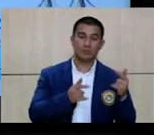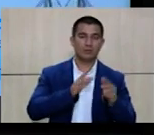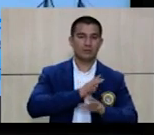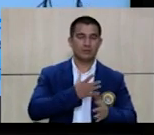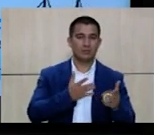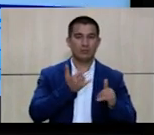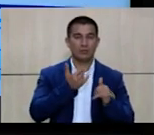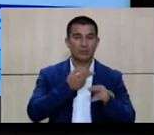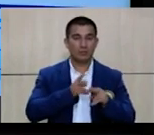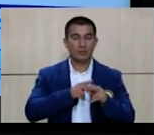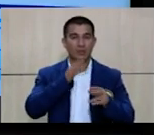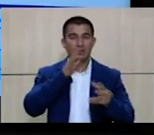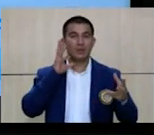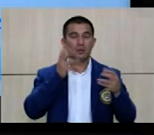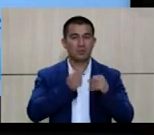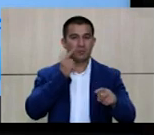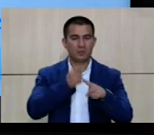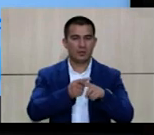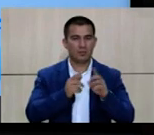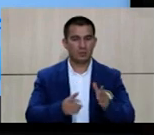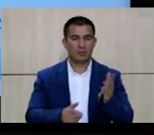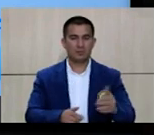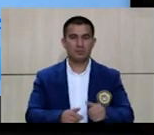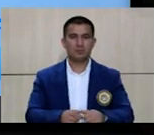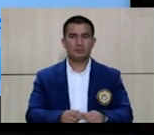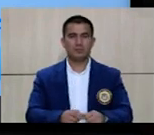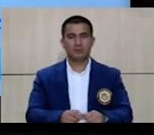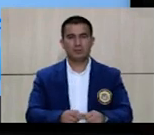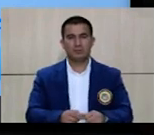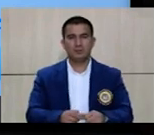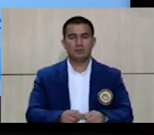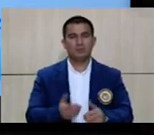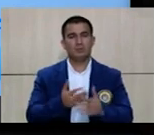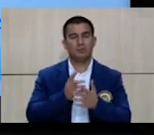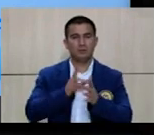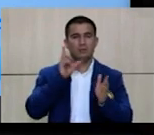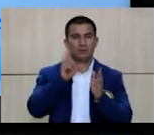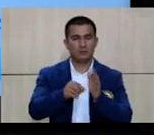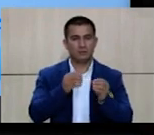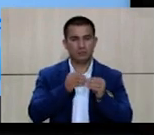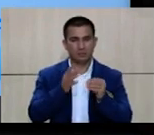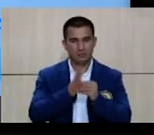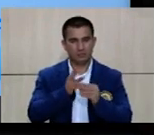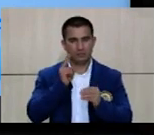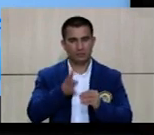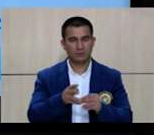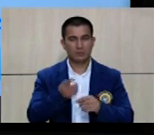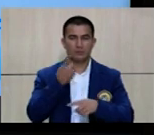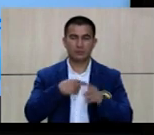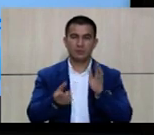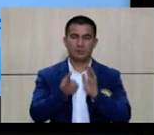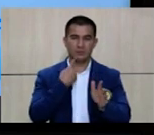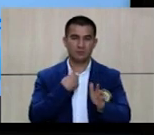qo'shamiz. Keling, jadvalimizni tuzib olaylik. Borishga ham 15 km, qaytishda